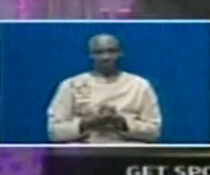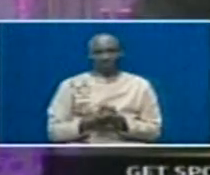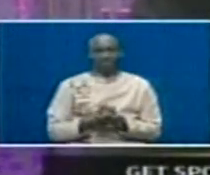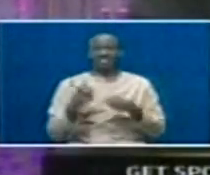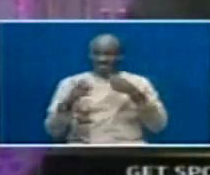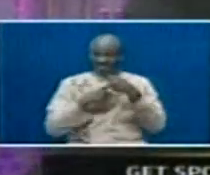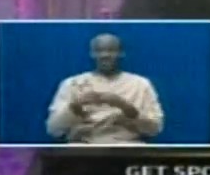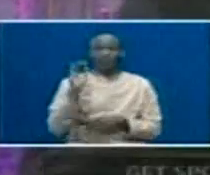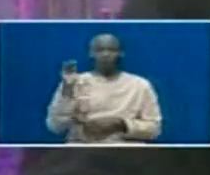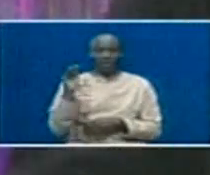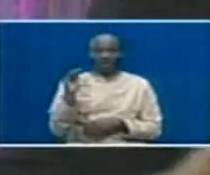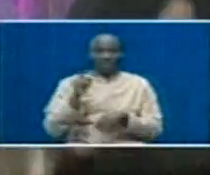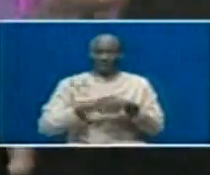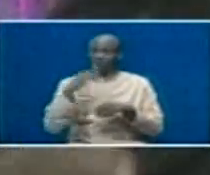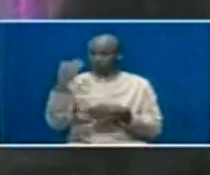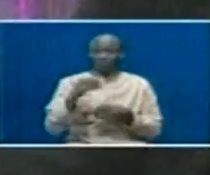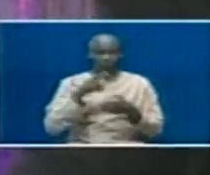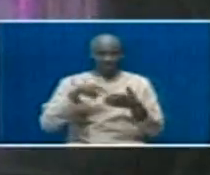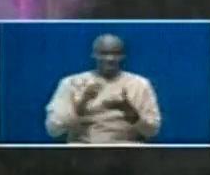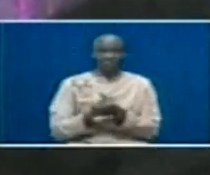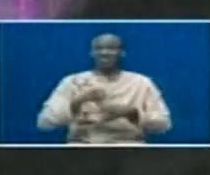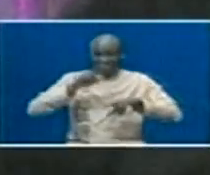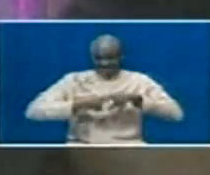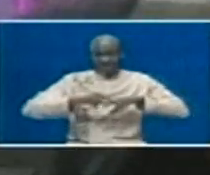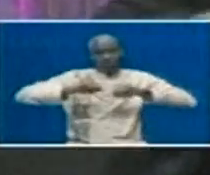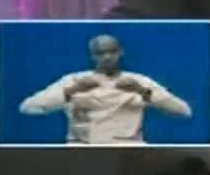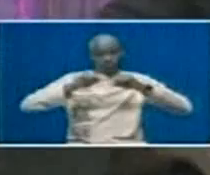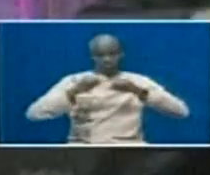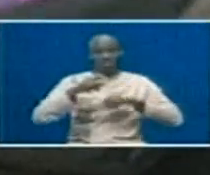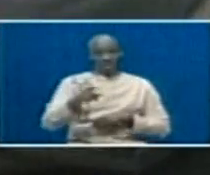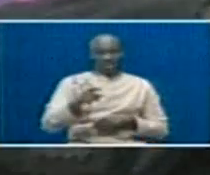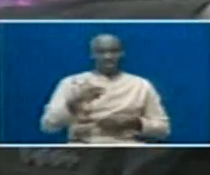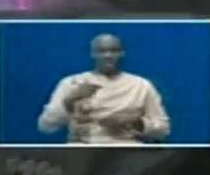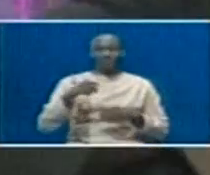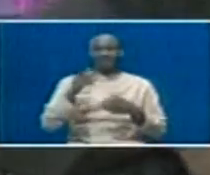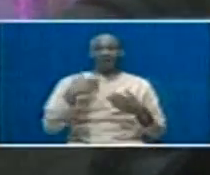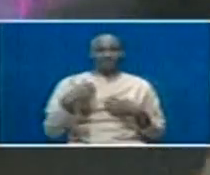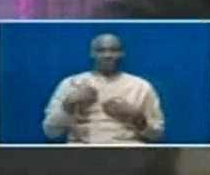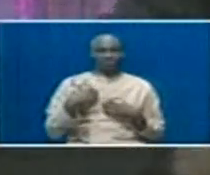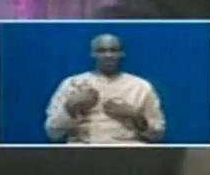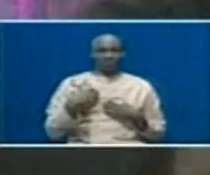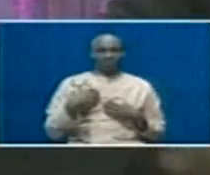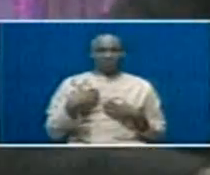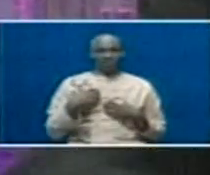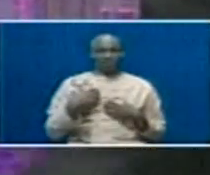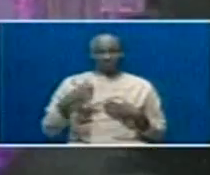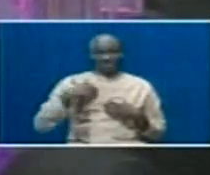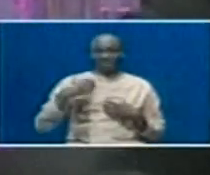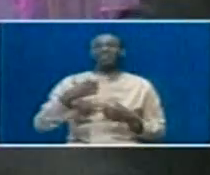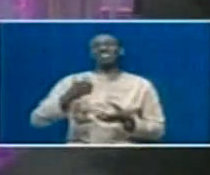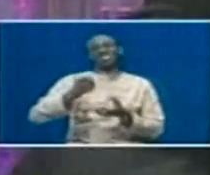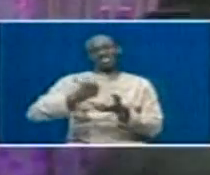6 o'clock, when he would stop reading. He'd be sitting on a couch like this. There's a buli ya chai